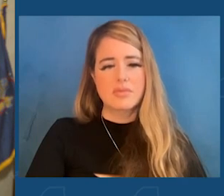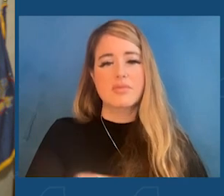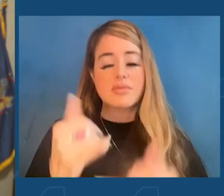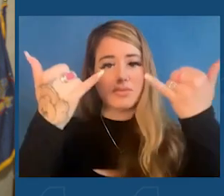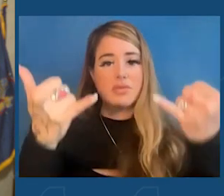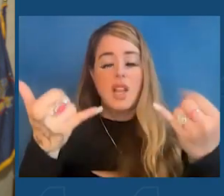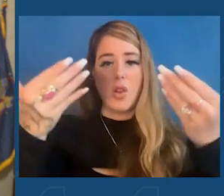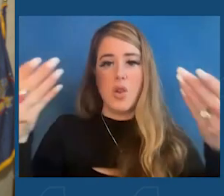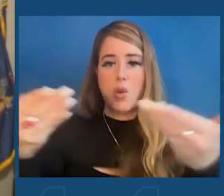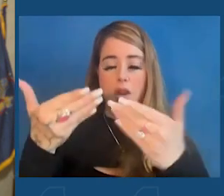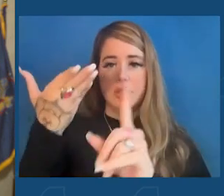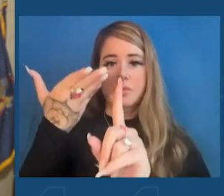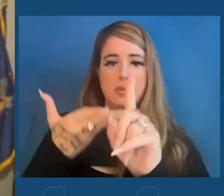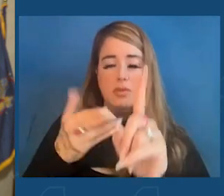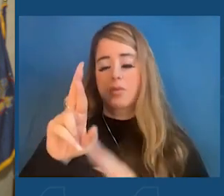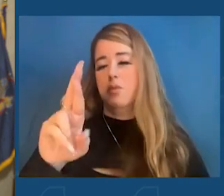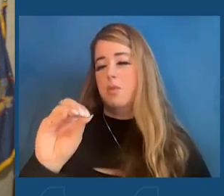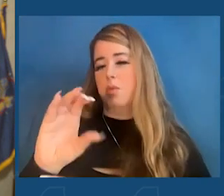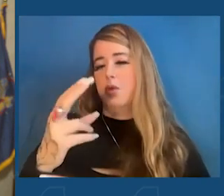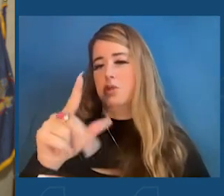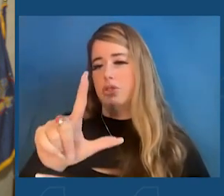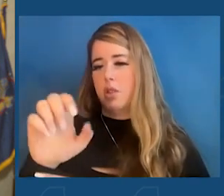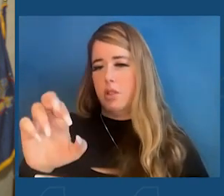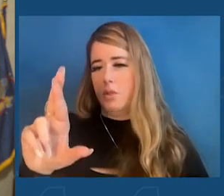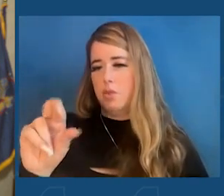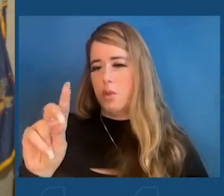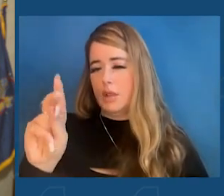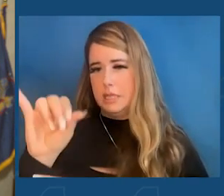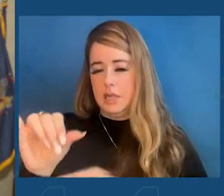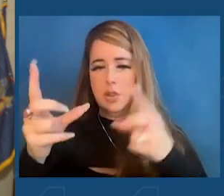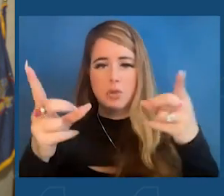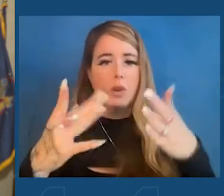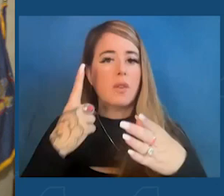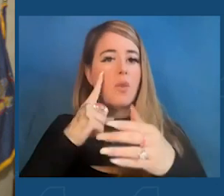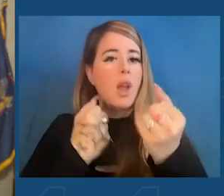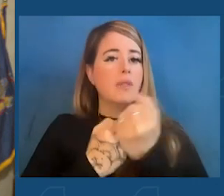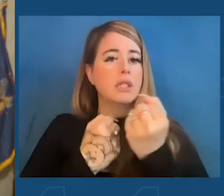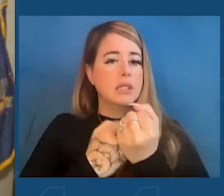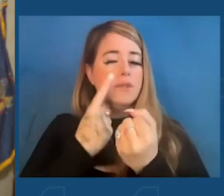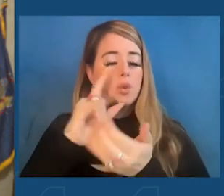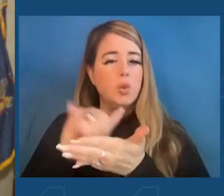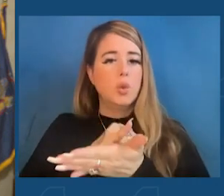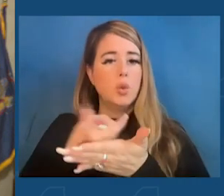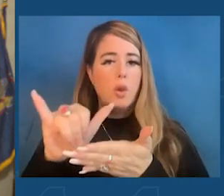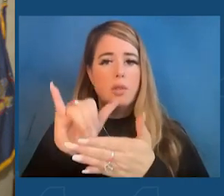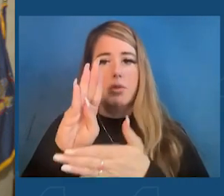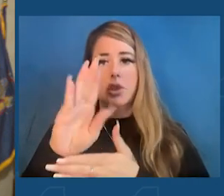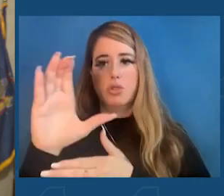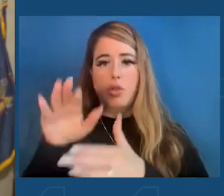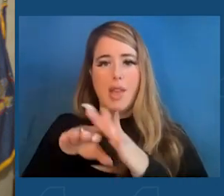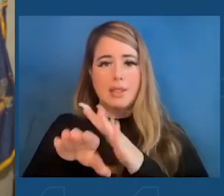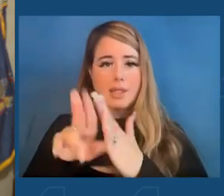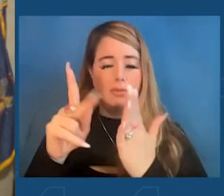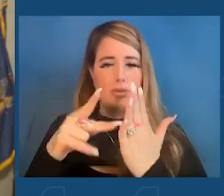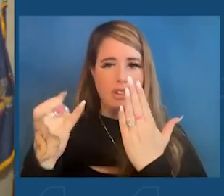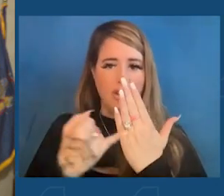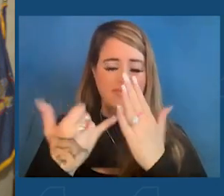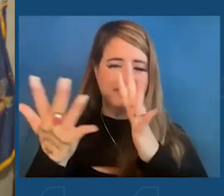Please welcome Rochelle Rodney, the Director of Advocacy for the New York Birth Control Access Project.